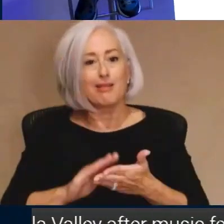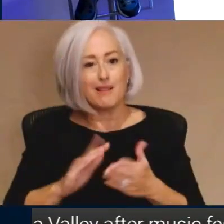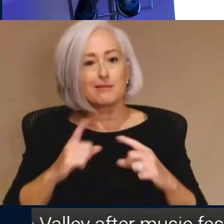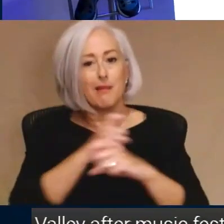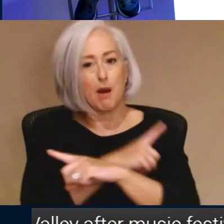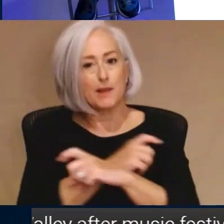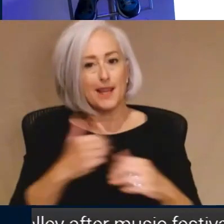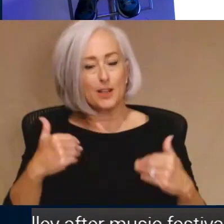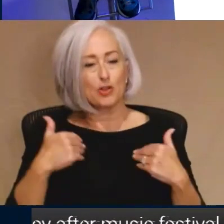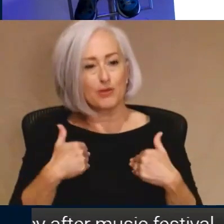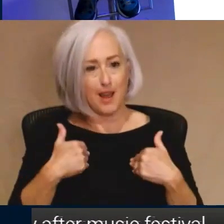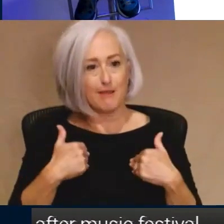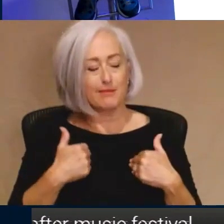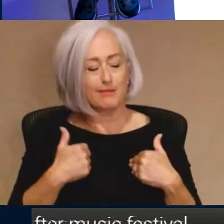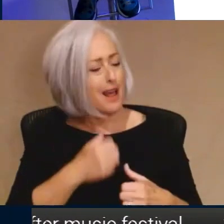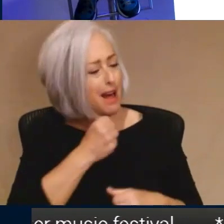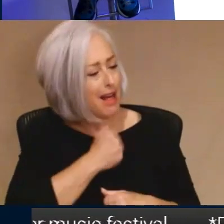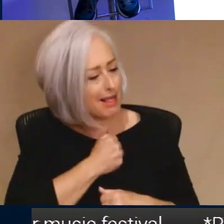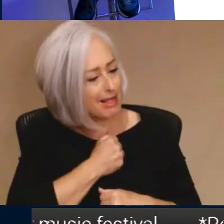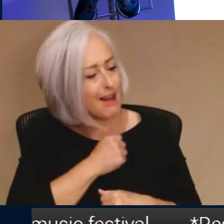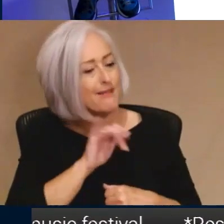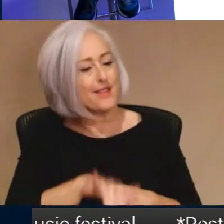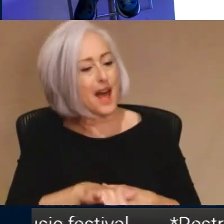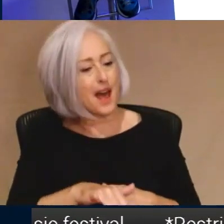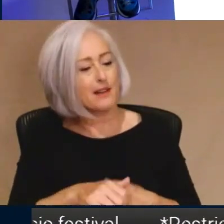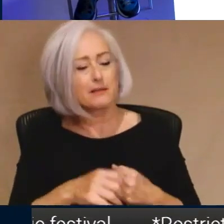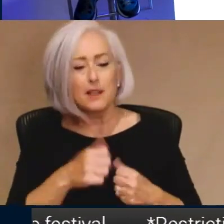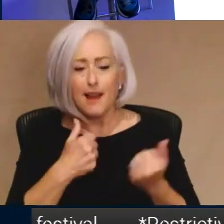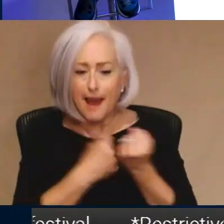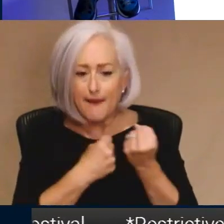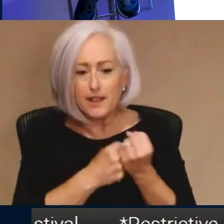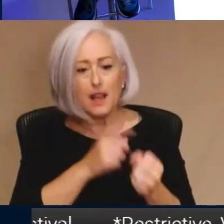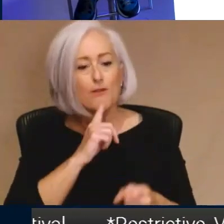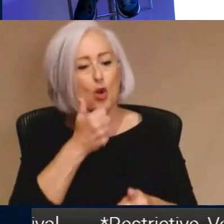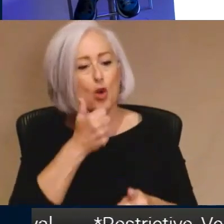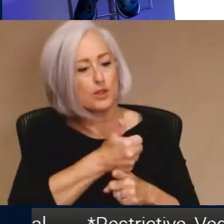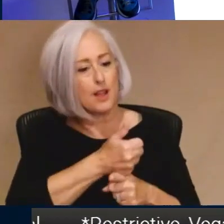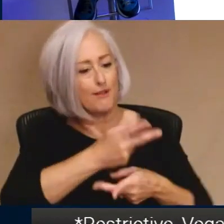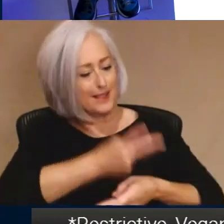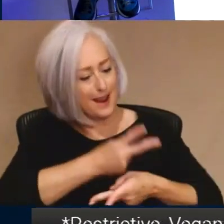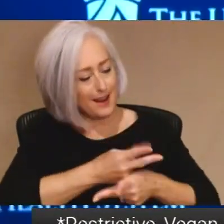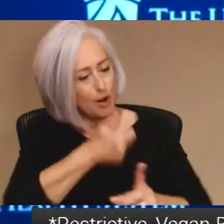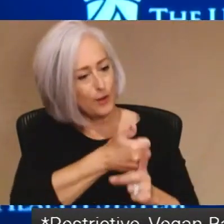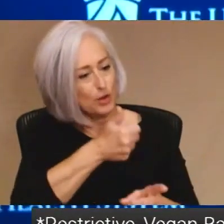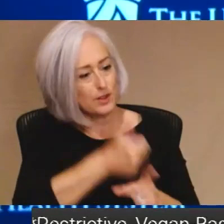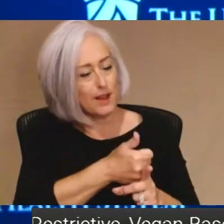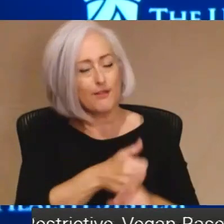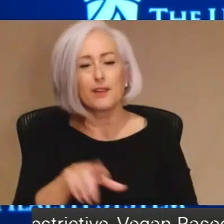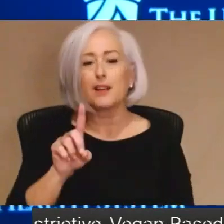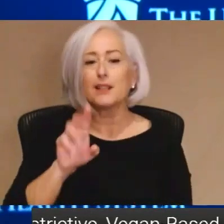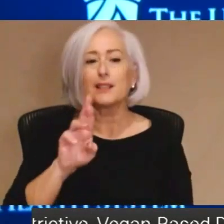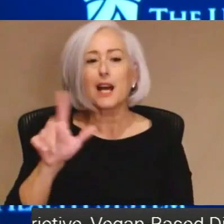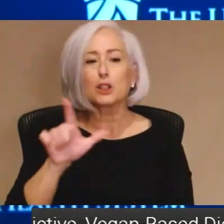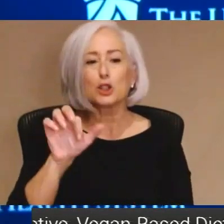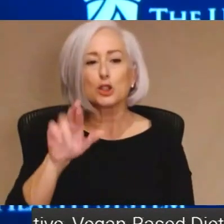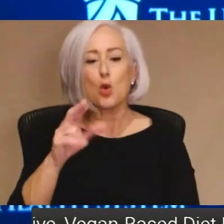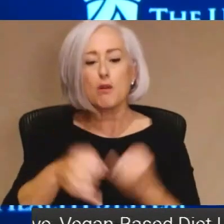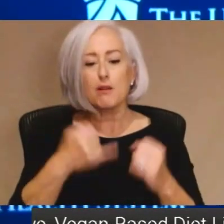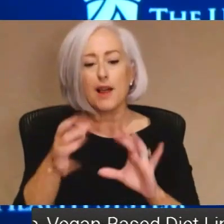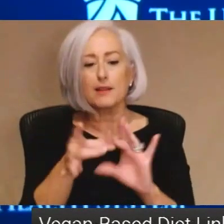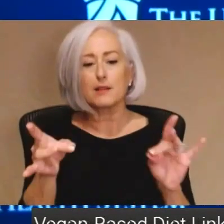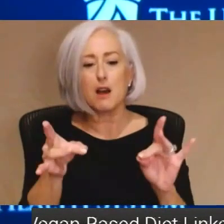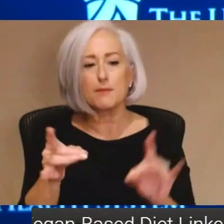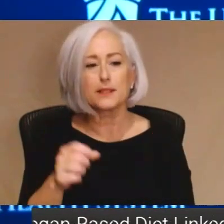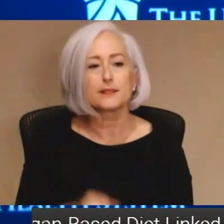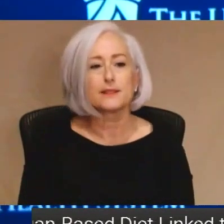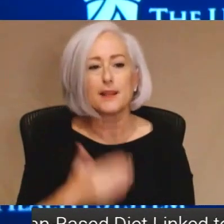health advocate, pedal to the metal, get after it. Take care of yourself. Dr. Lauer, final thoughts? Well, on that one, I'd say the best way to